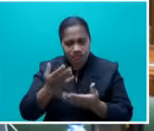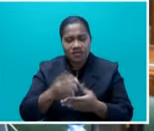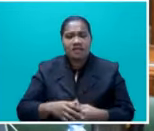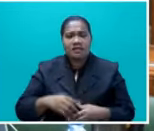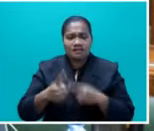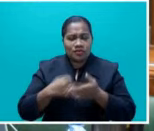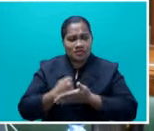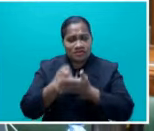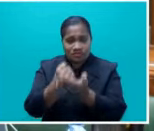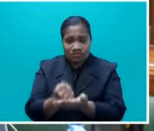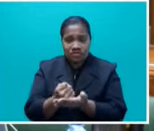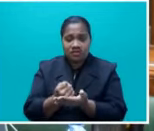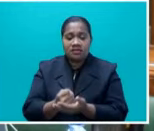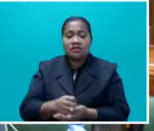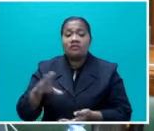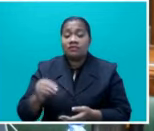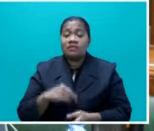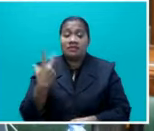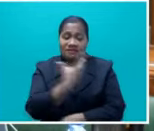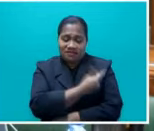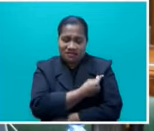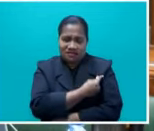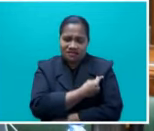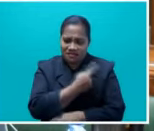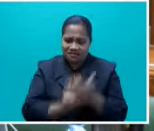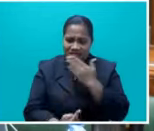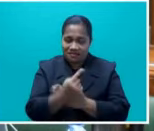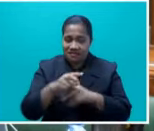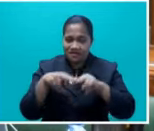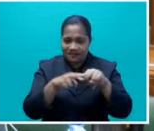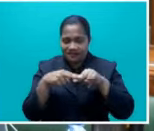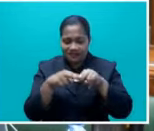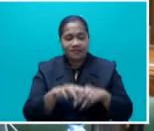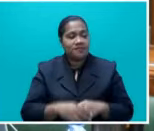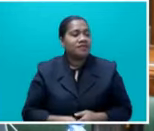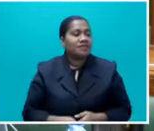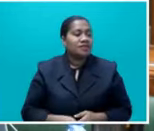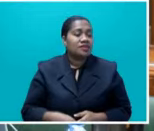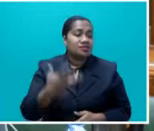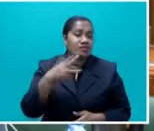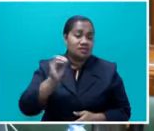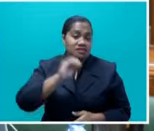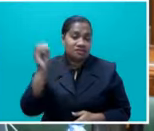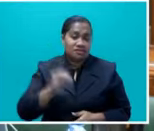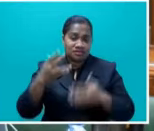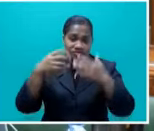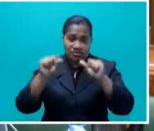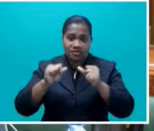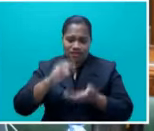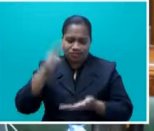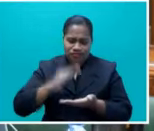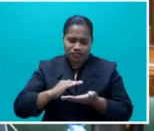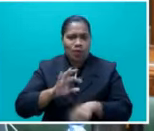support tendered towards the vaccination drive throughout Fiji. The success rate of 90% achievement and reduction in hospitalization